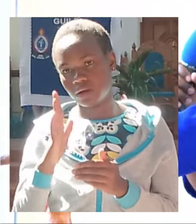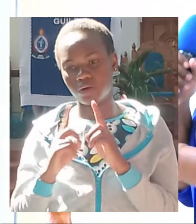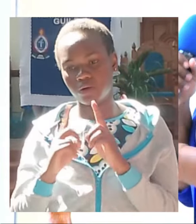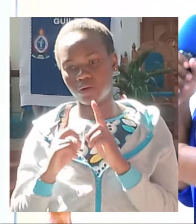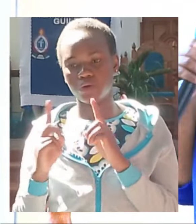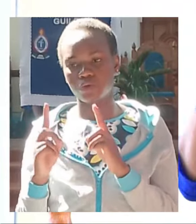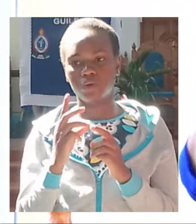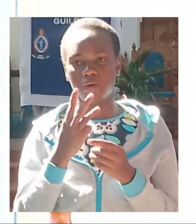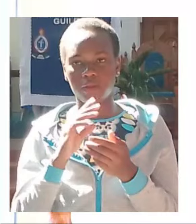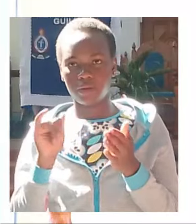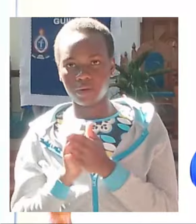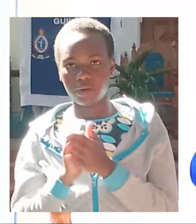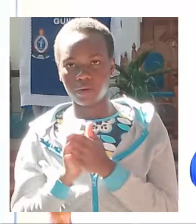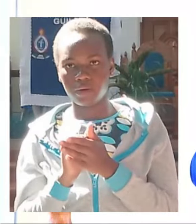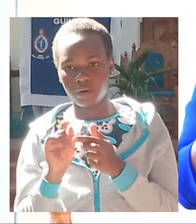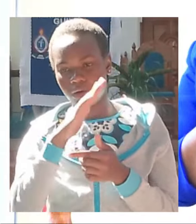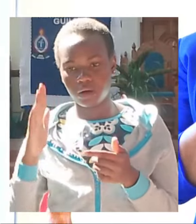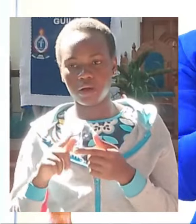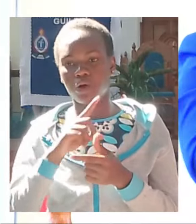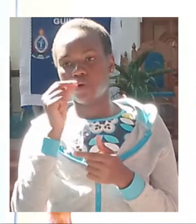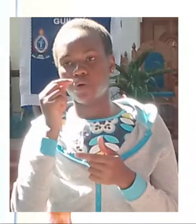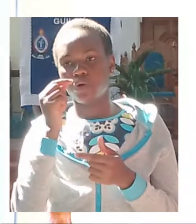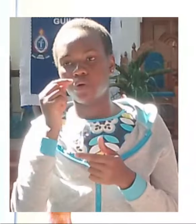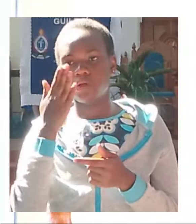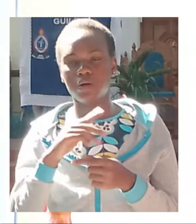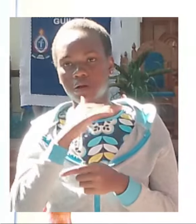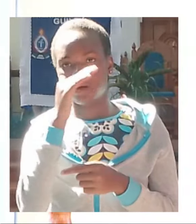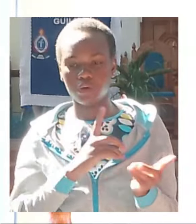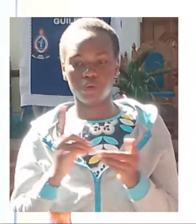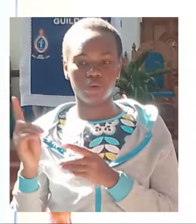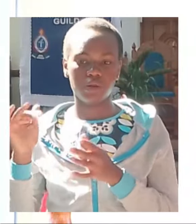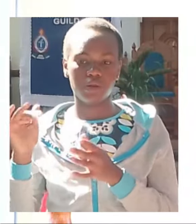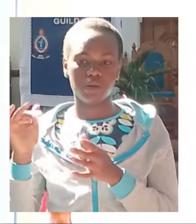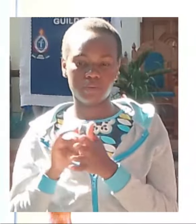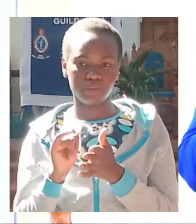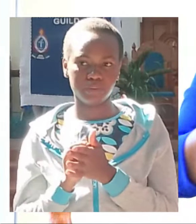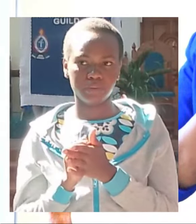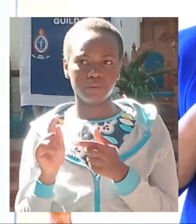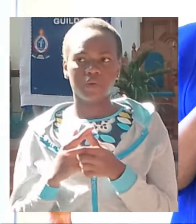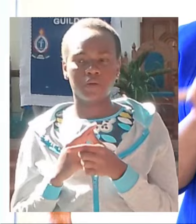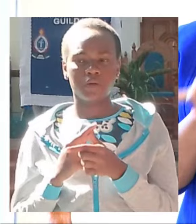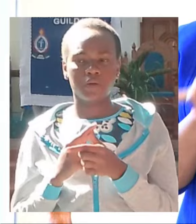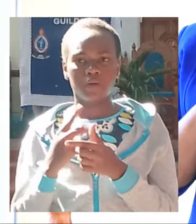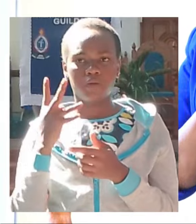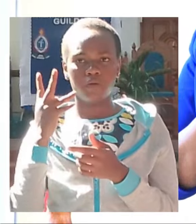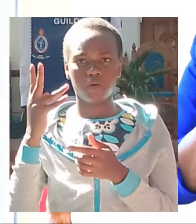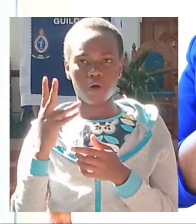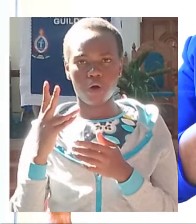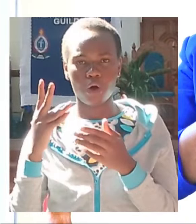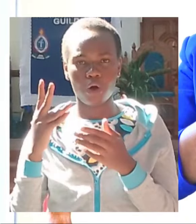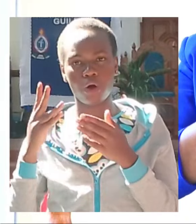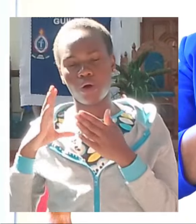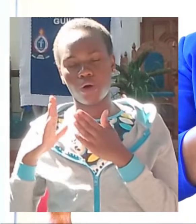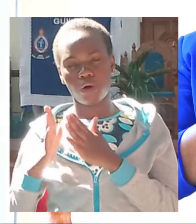one. You will never go here. You will never do this. These are the four corners of